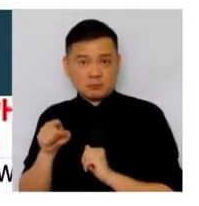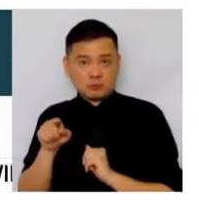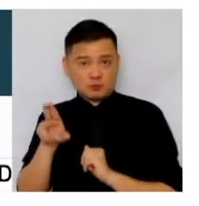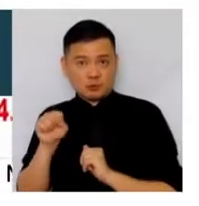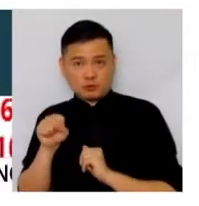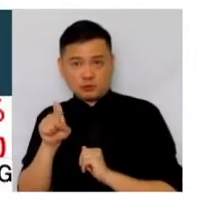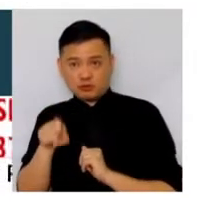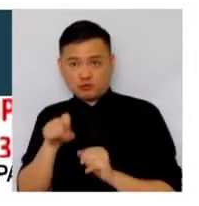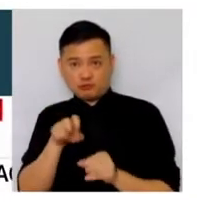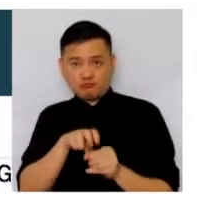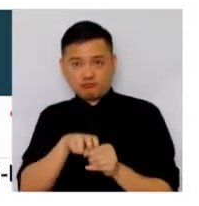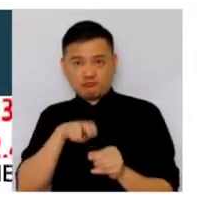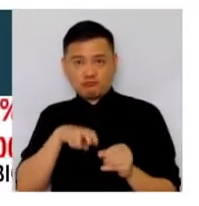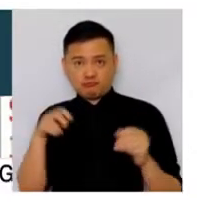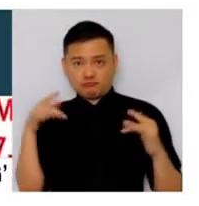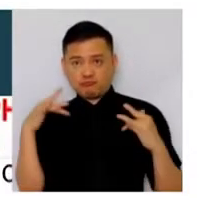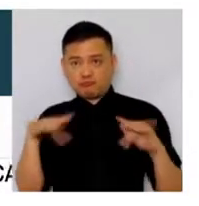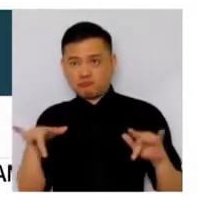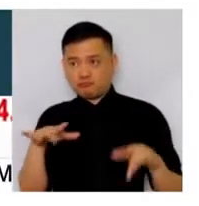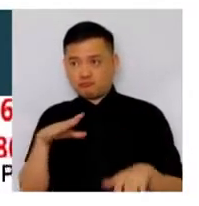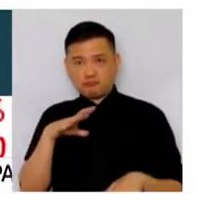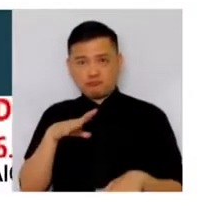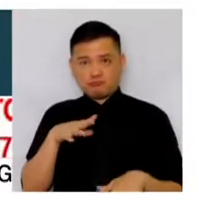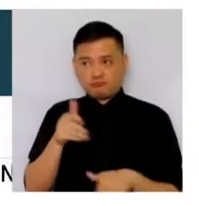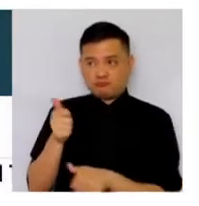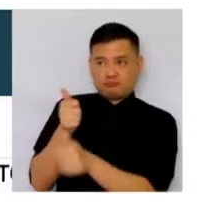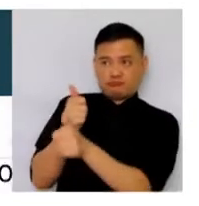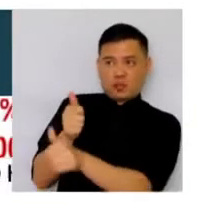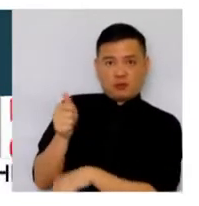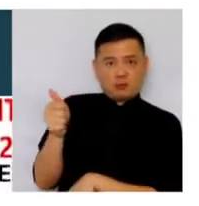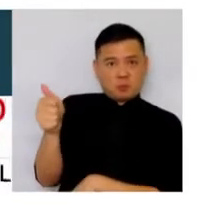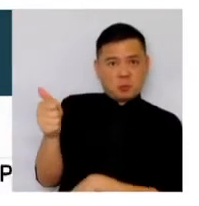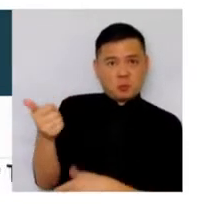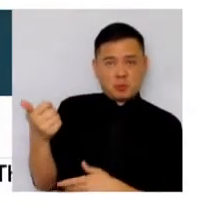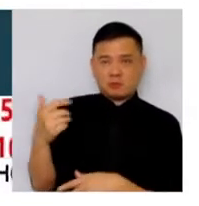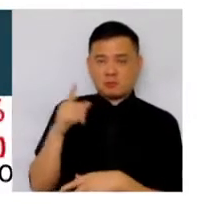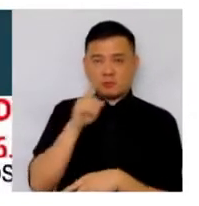and heed Putin's call to back off?